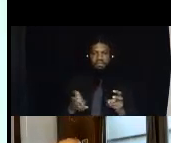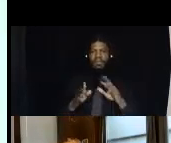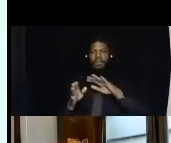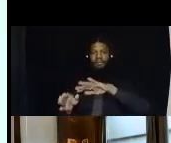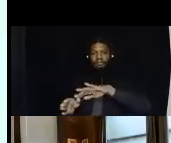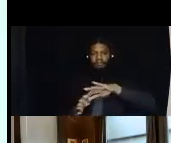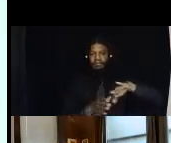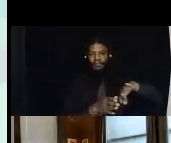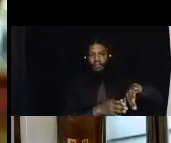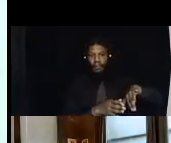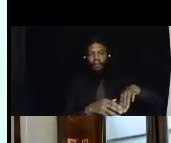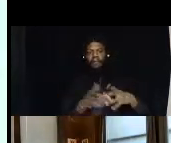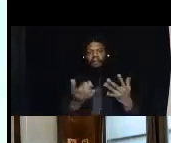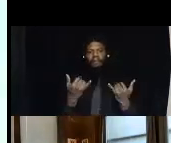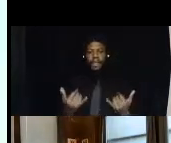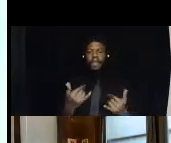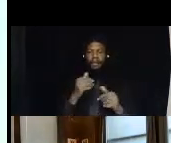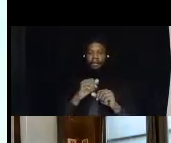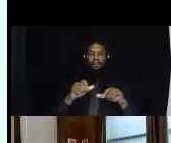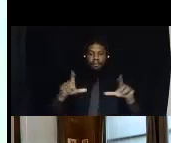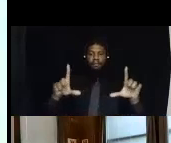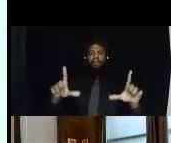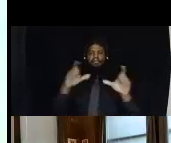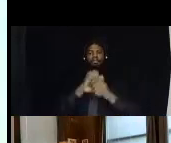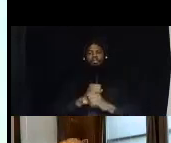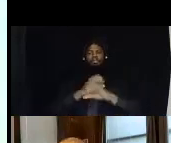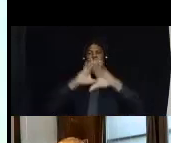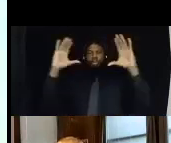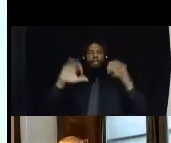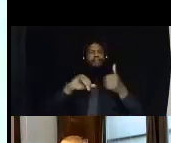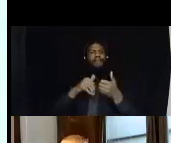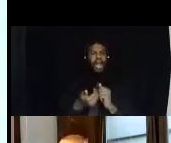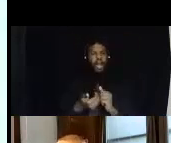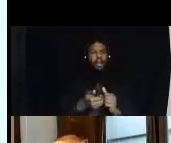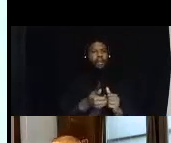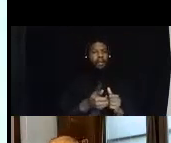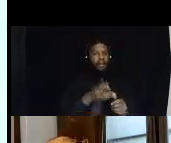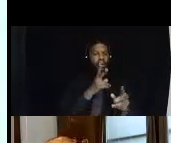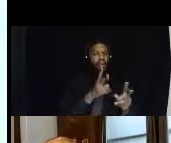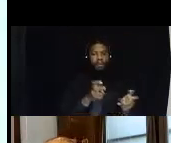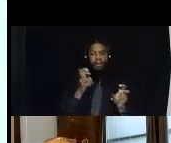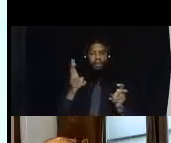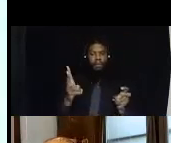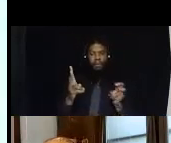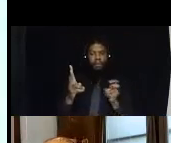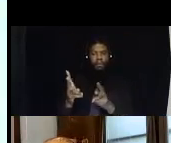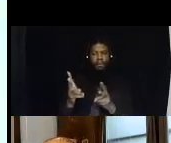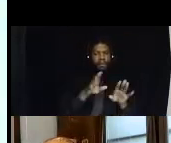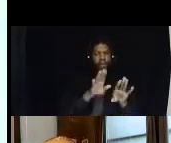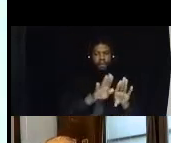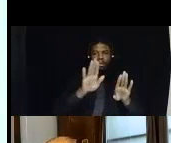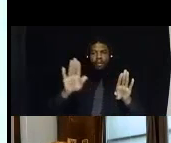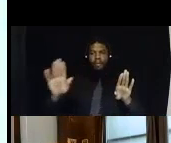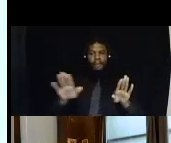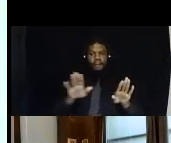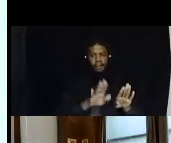start thinking about how I would like to arrange these images. So I'm kind of fond